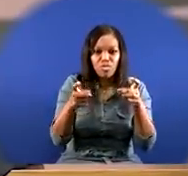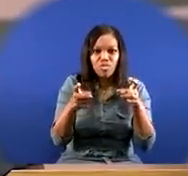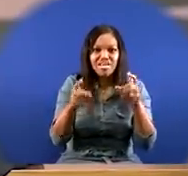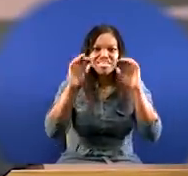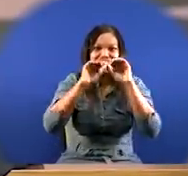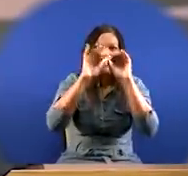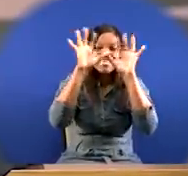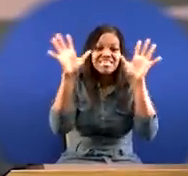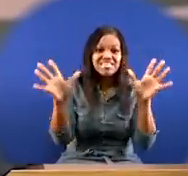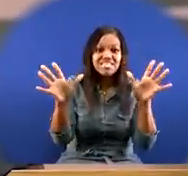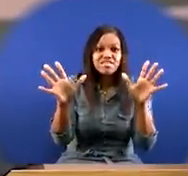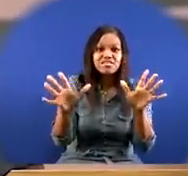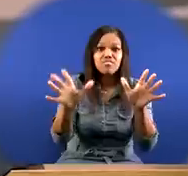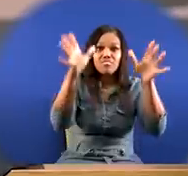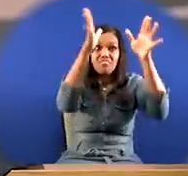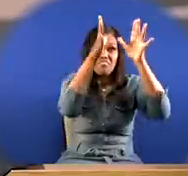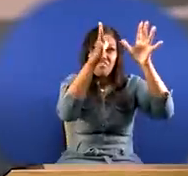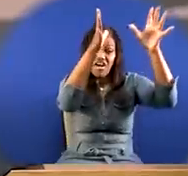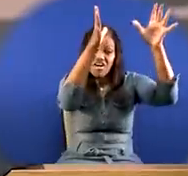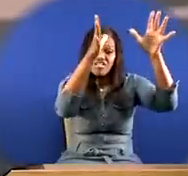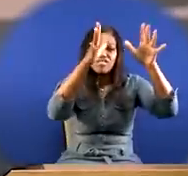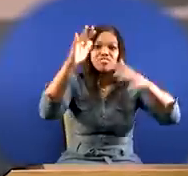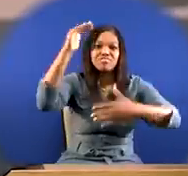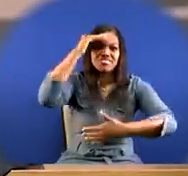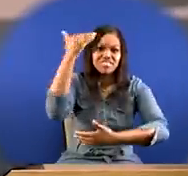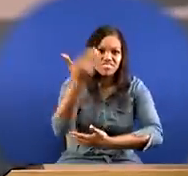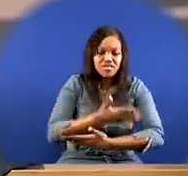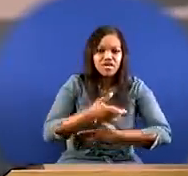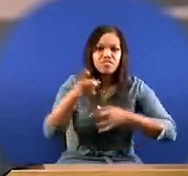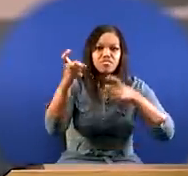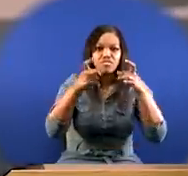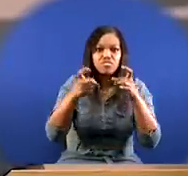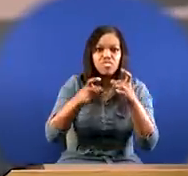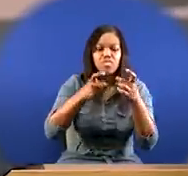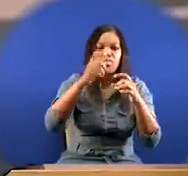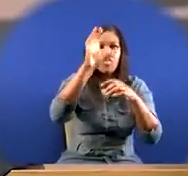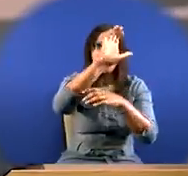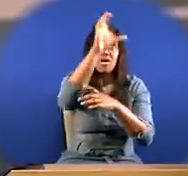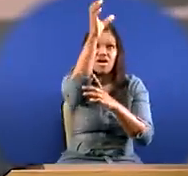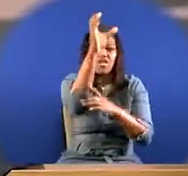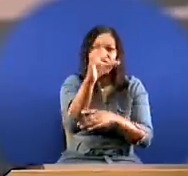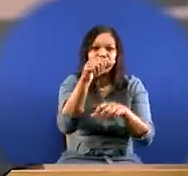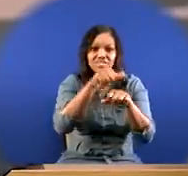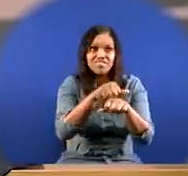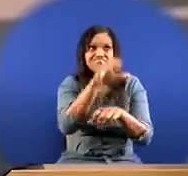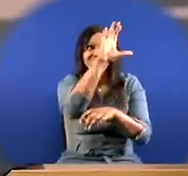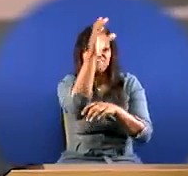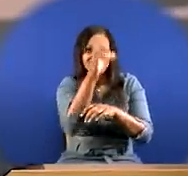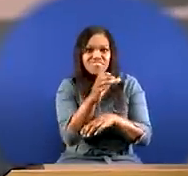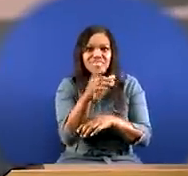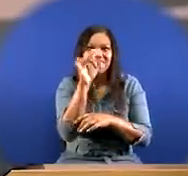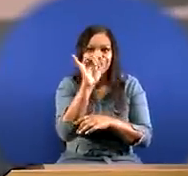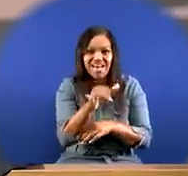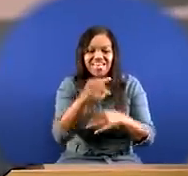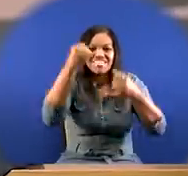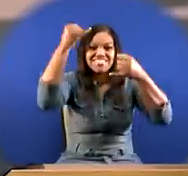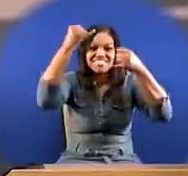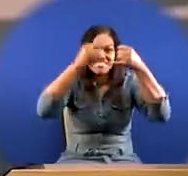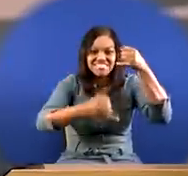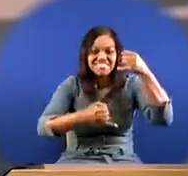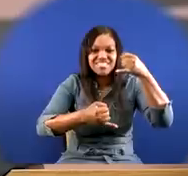the Son are in control of Calvary, because Calvary is the culmination of